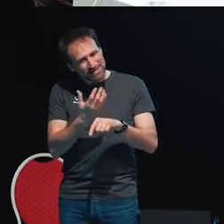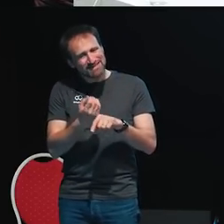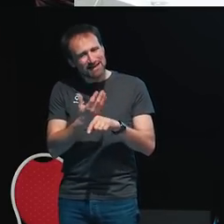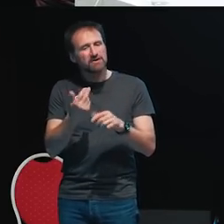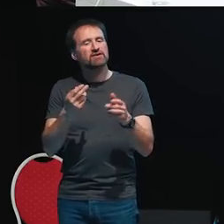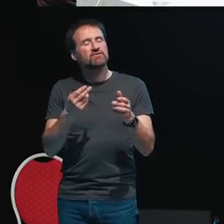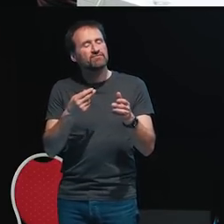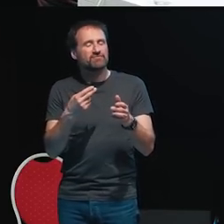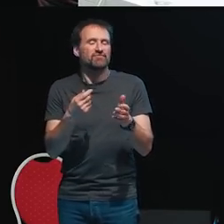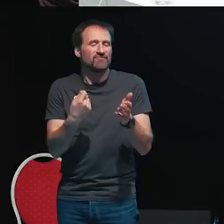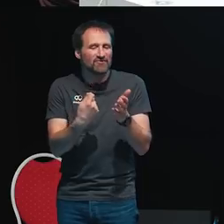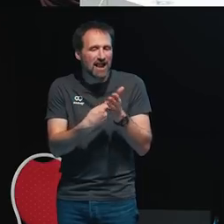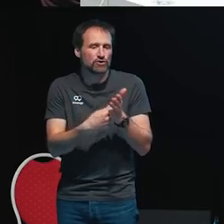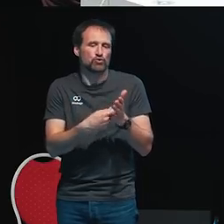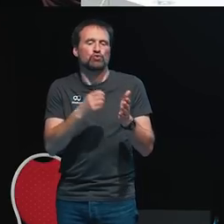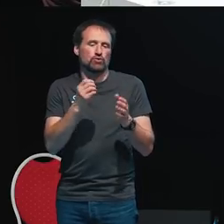value objects.